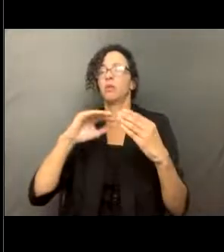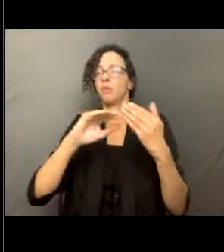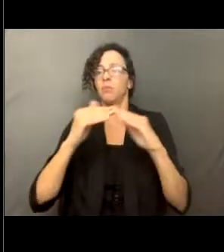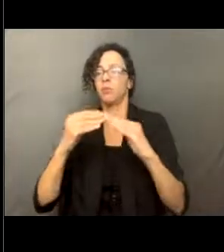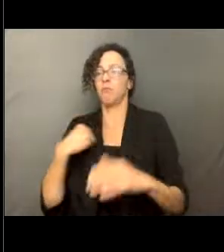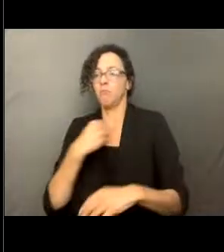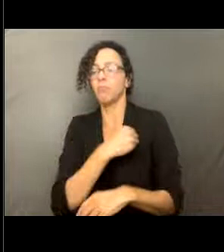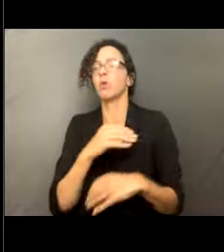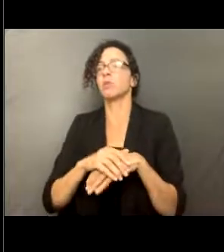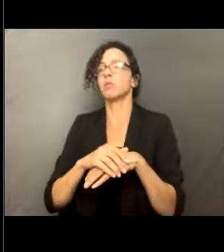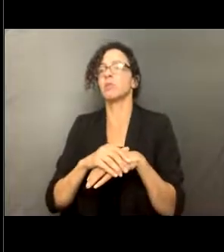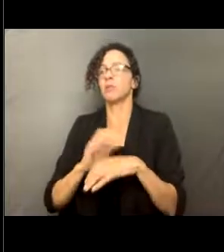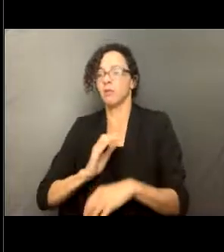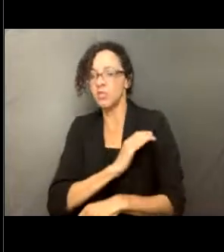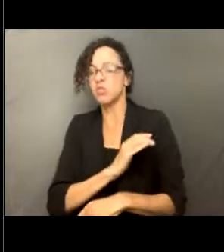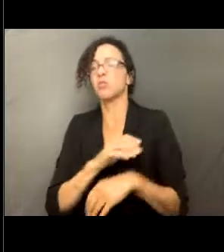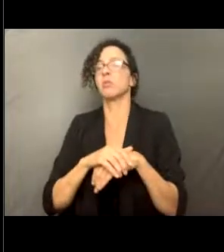you staff,